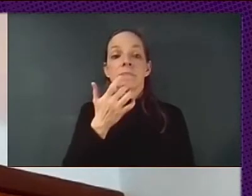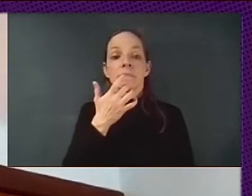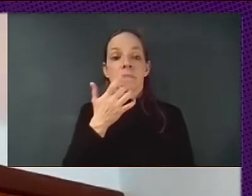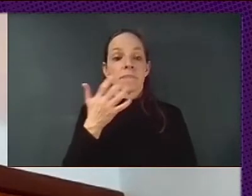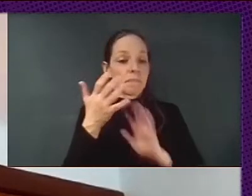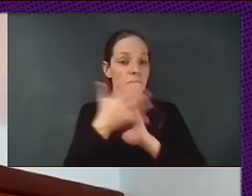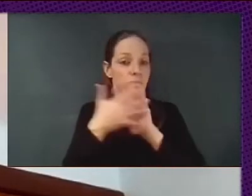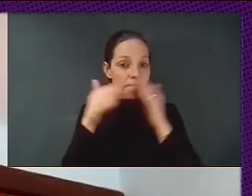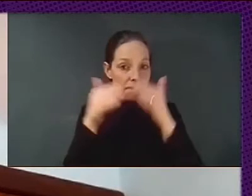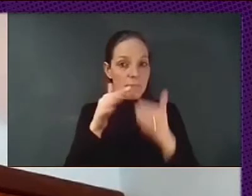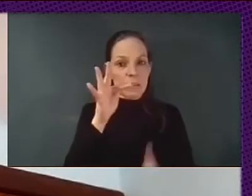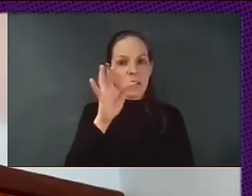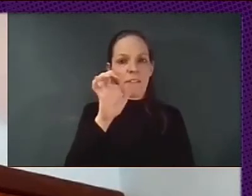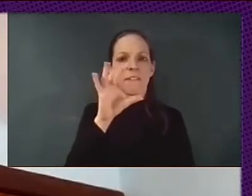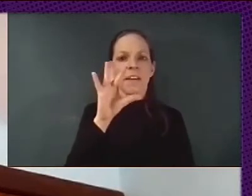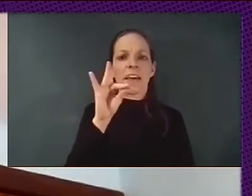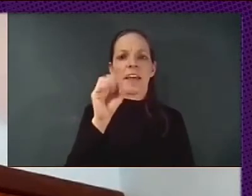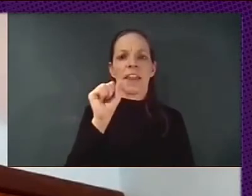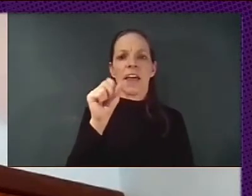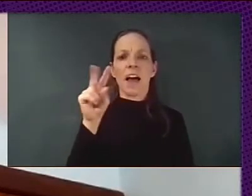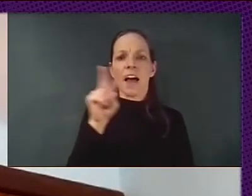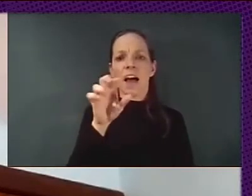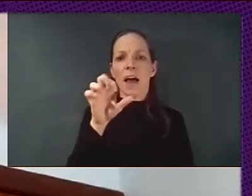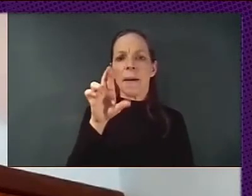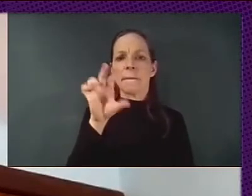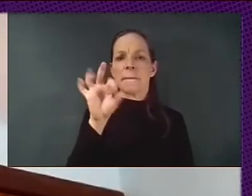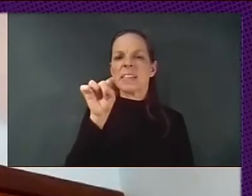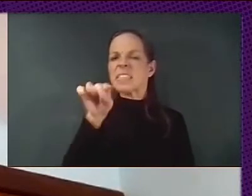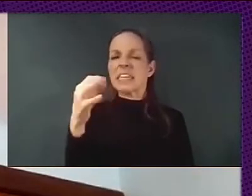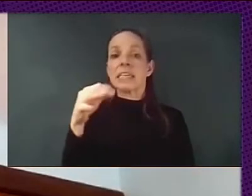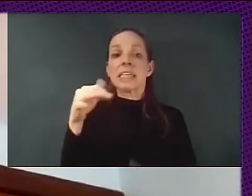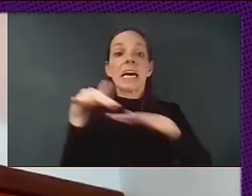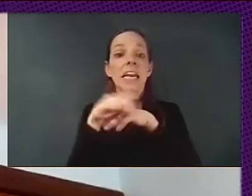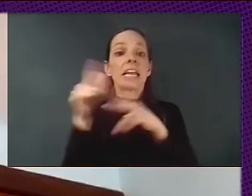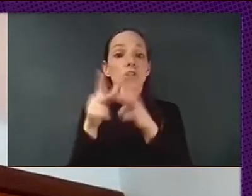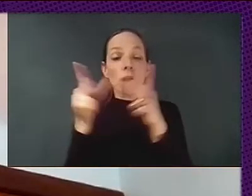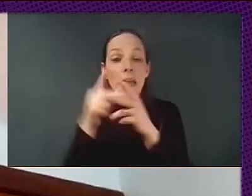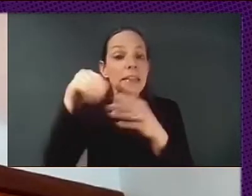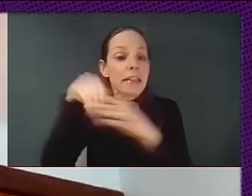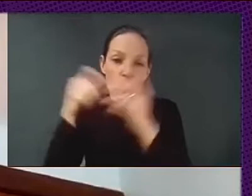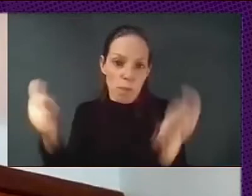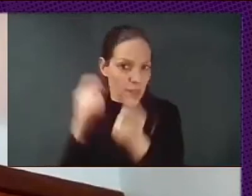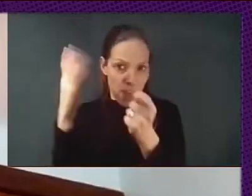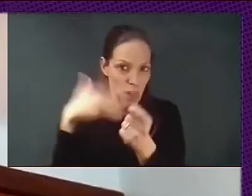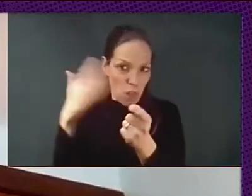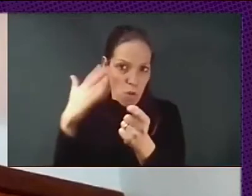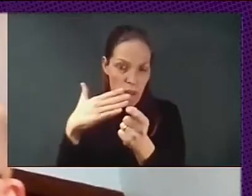users. They decentralize the ownership of the servers,